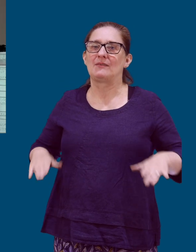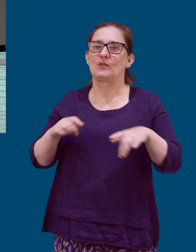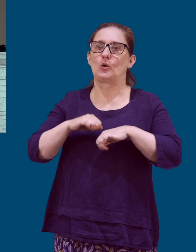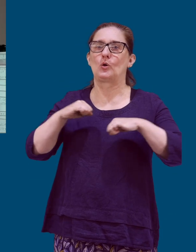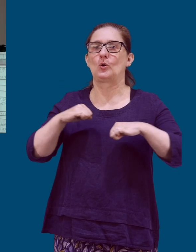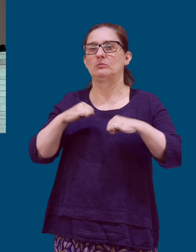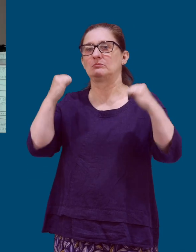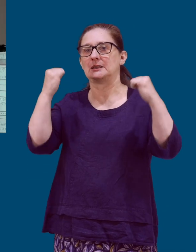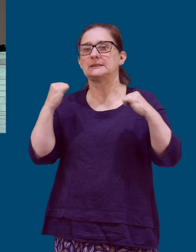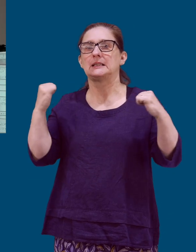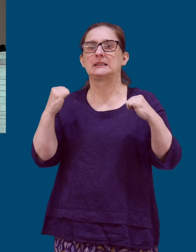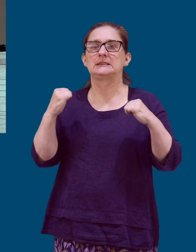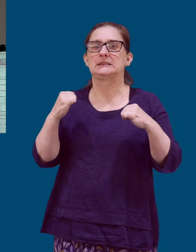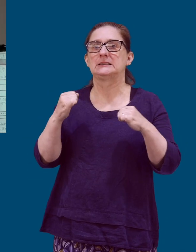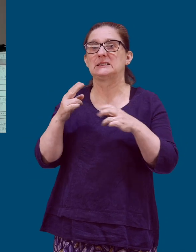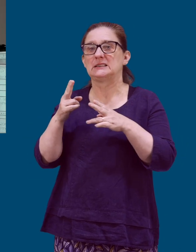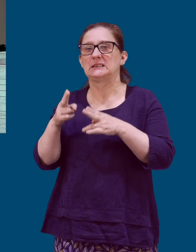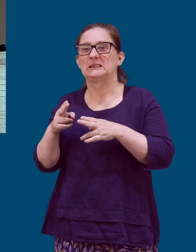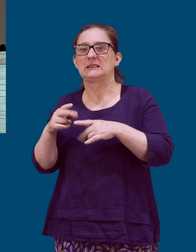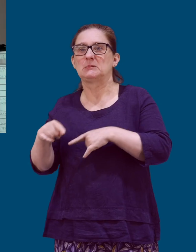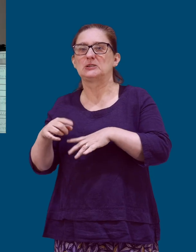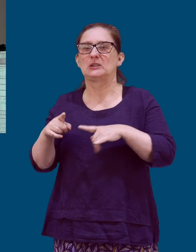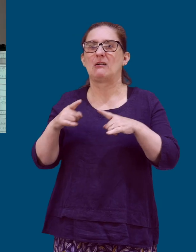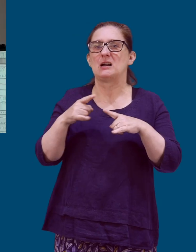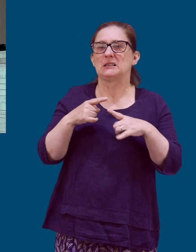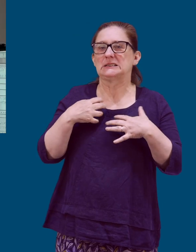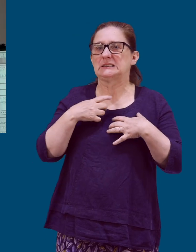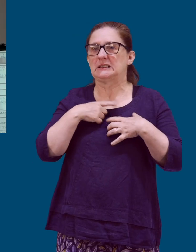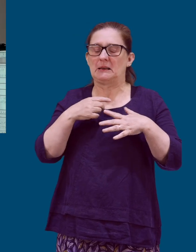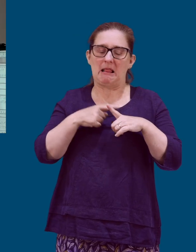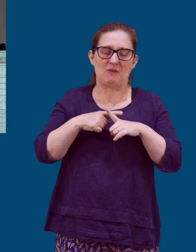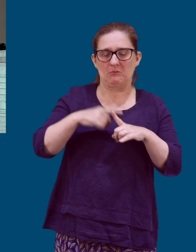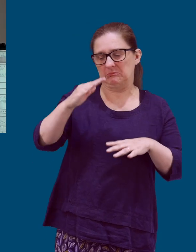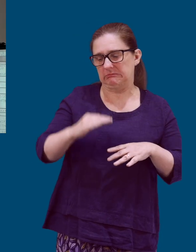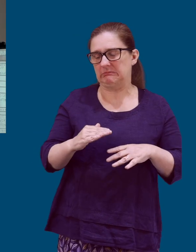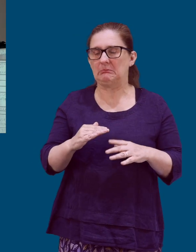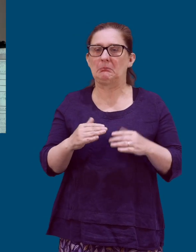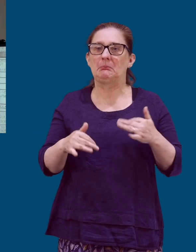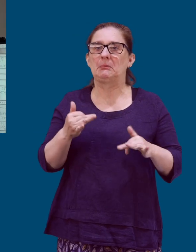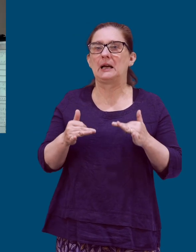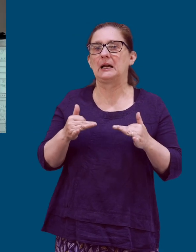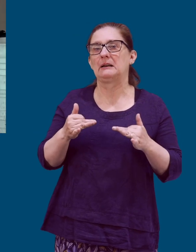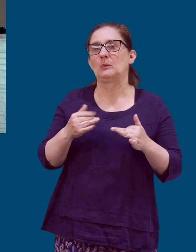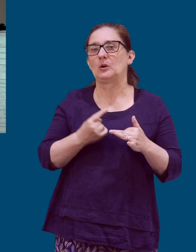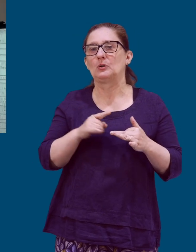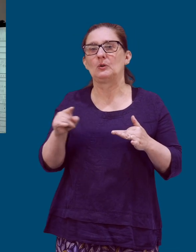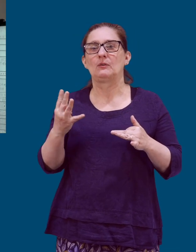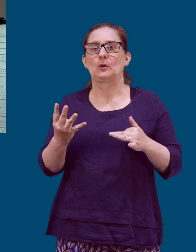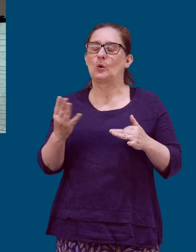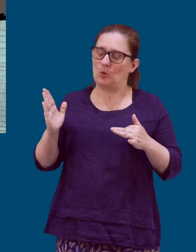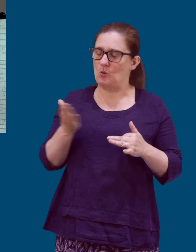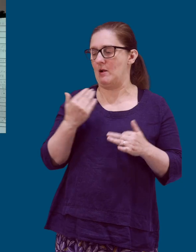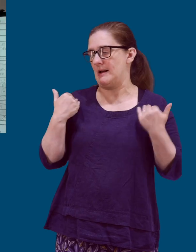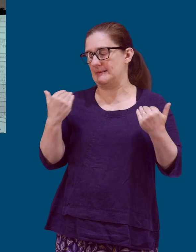on edge, nervous. Pain? Yes, level 1 to 4, all exercises, pelvic floor, dead